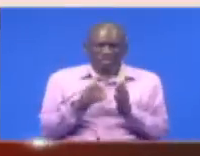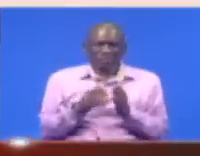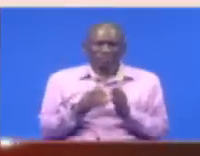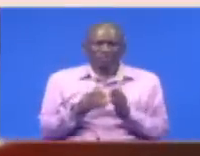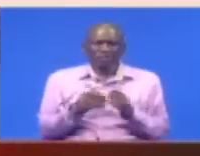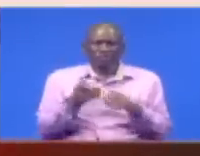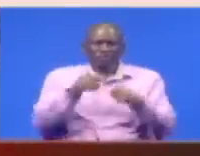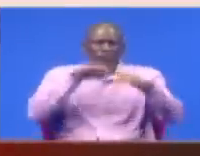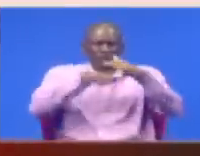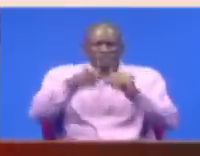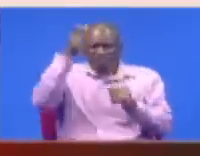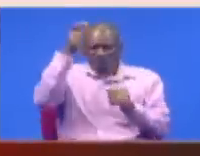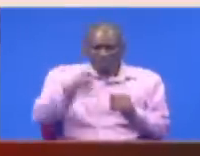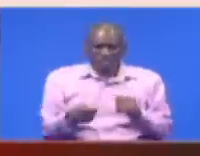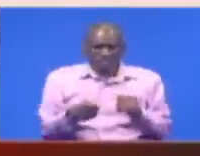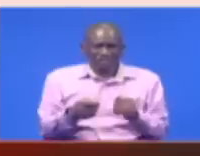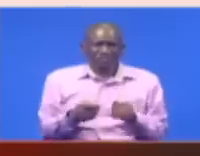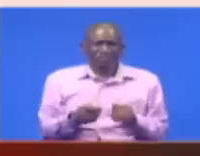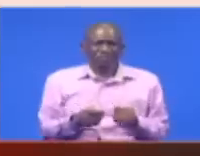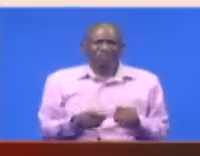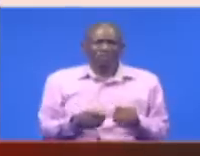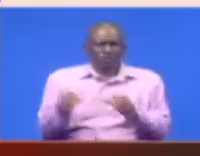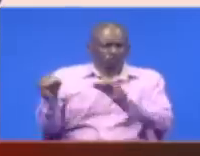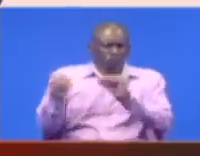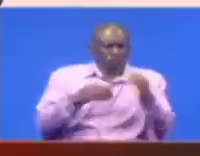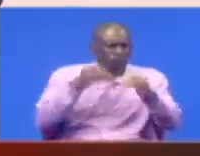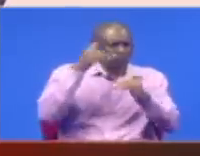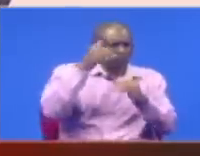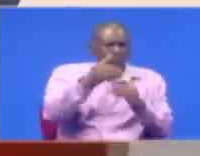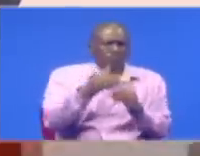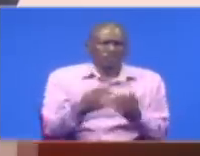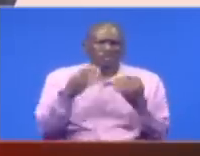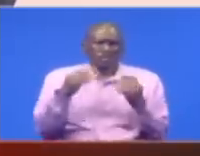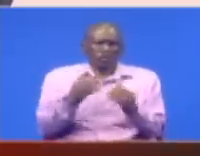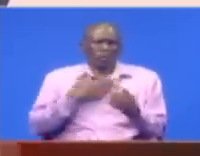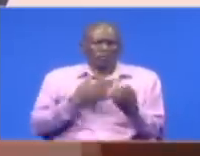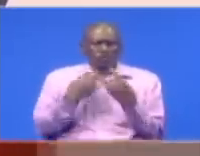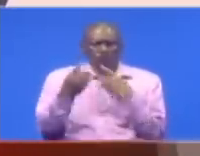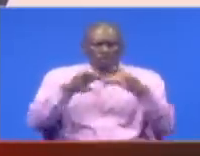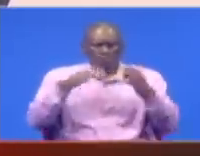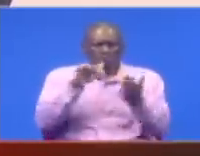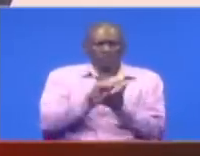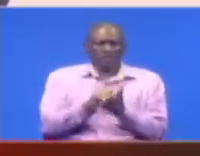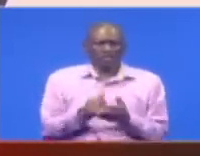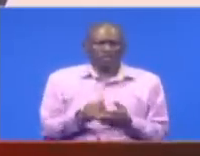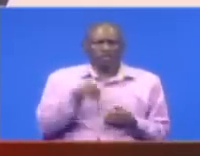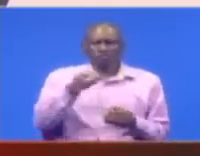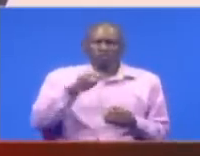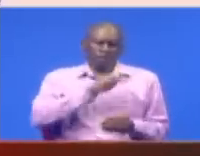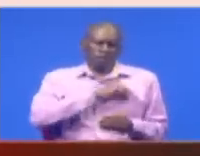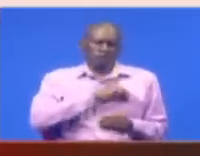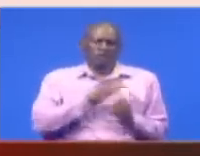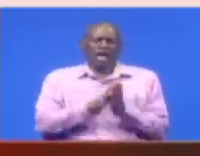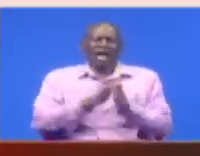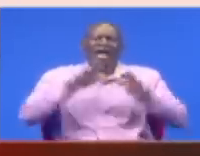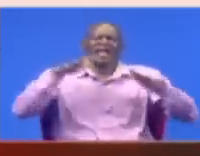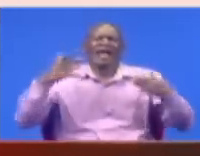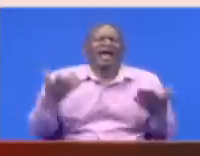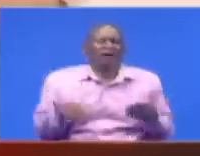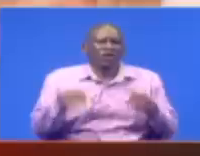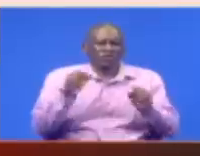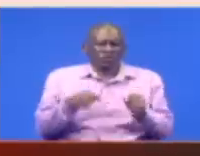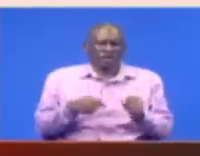from access to justice, you know, move it forward a little more. Please talk a little bit about that, your vision, and how you're going to